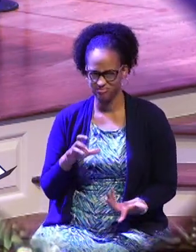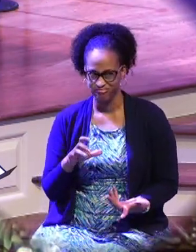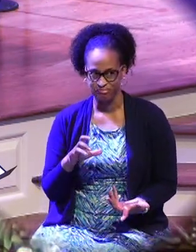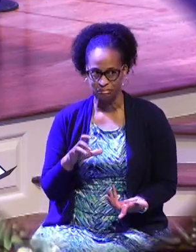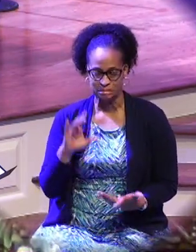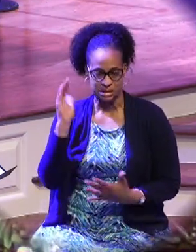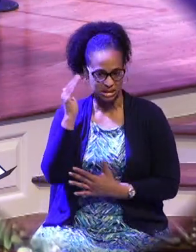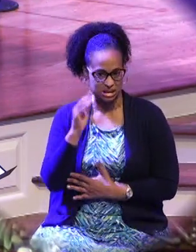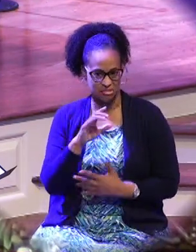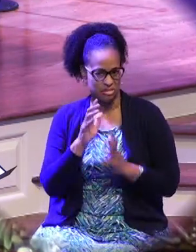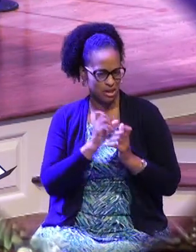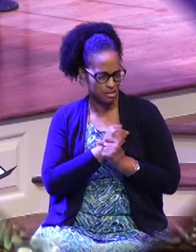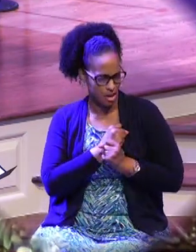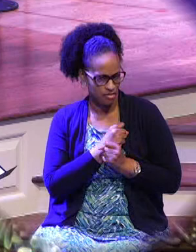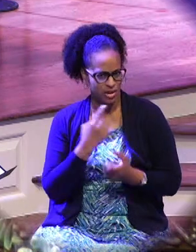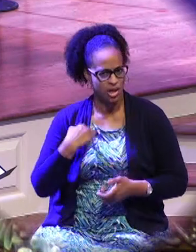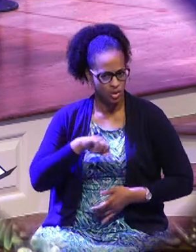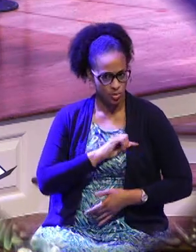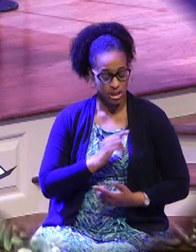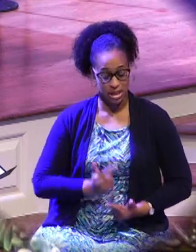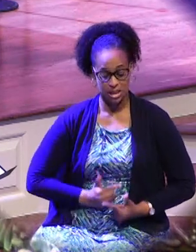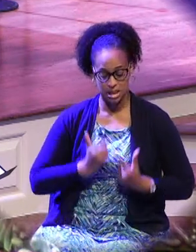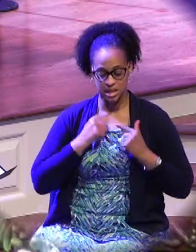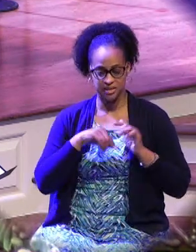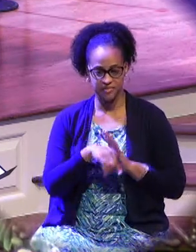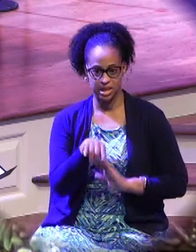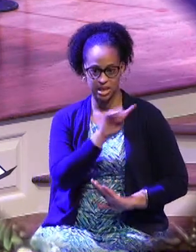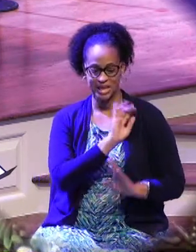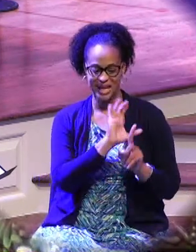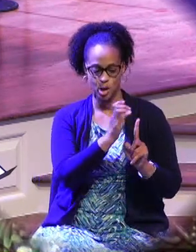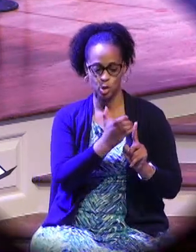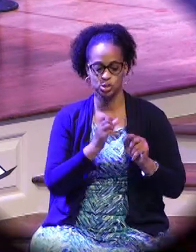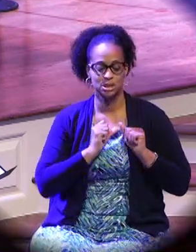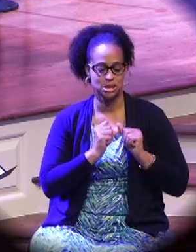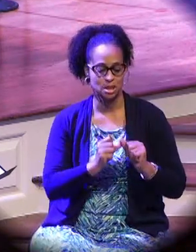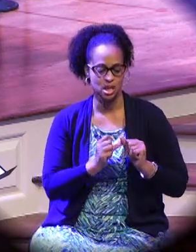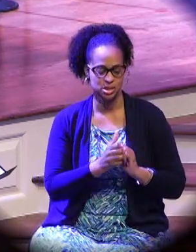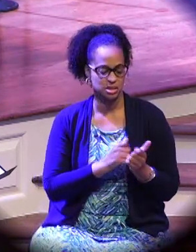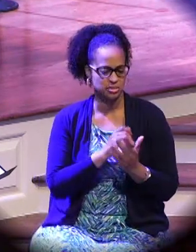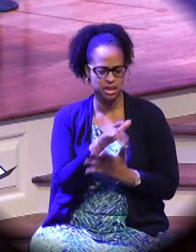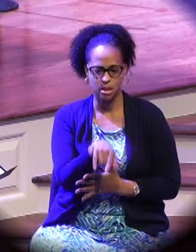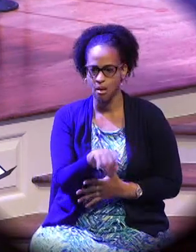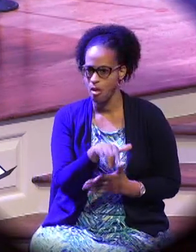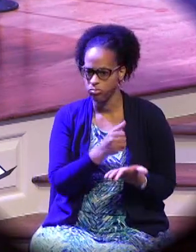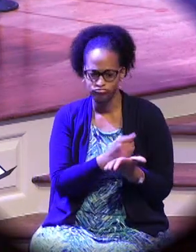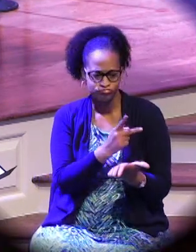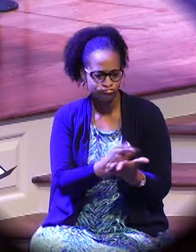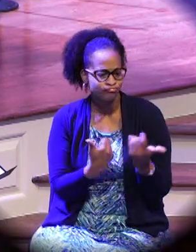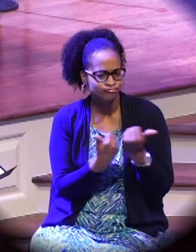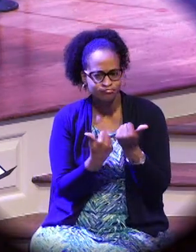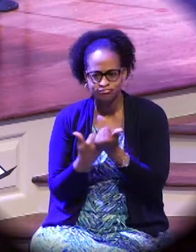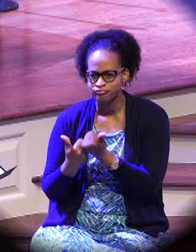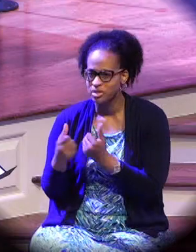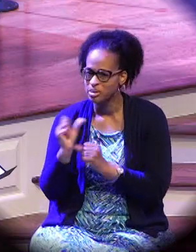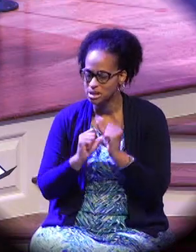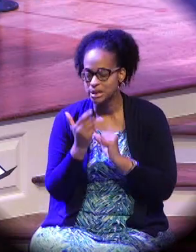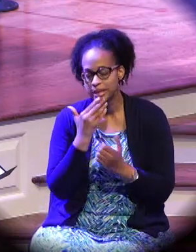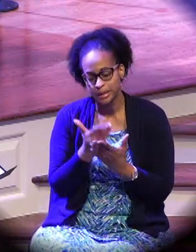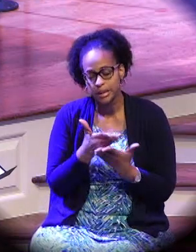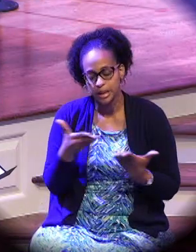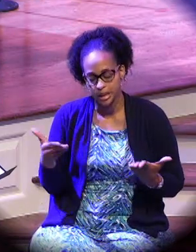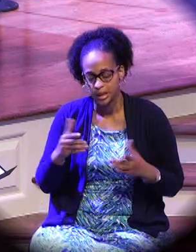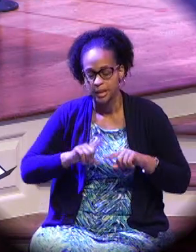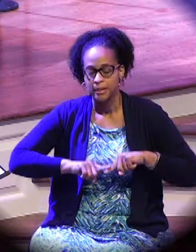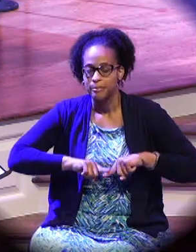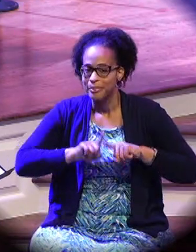very much like love to us, because we live in a culture that's constantly affirming, right? And affirming each other is a good thing,